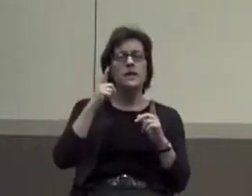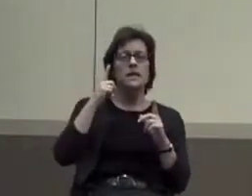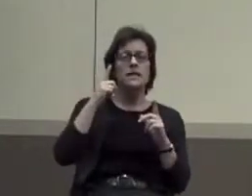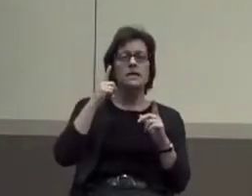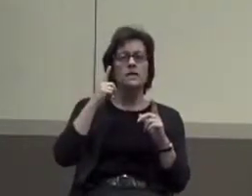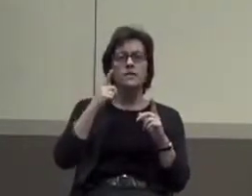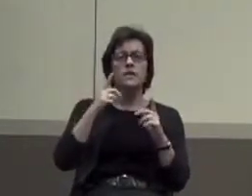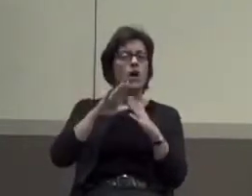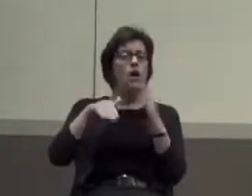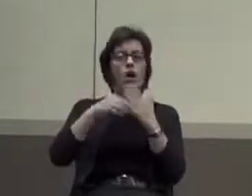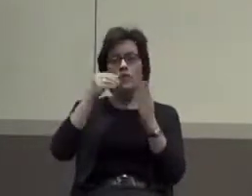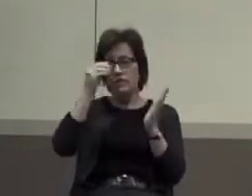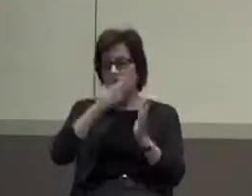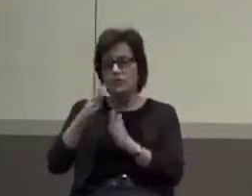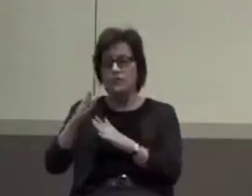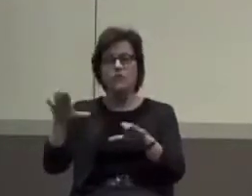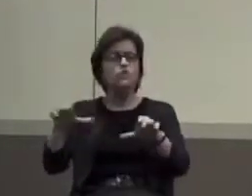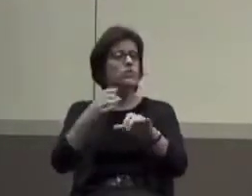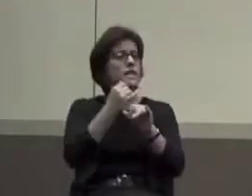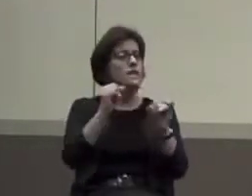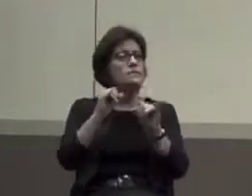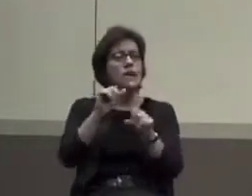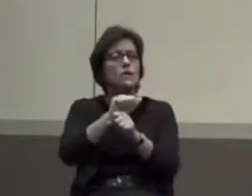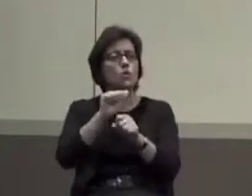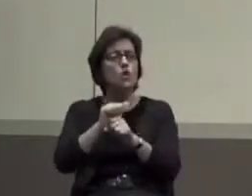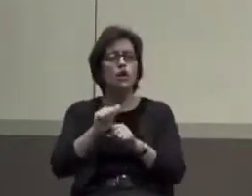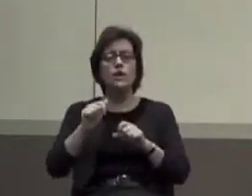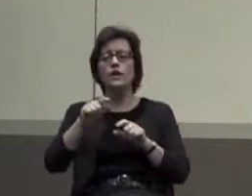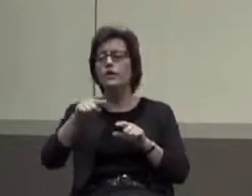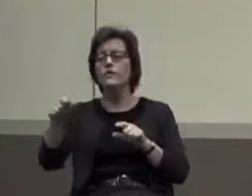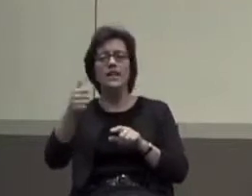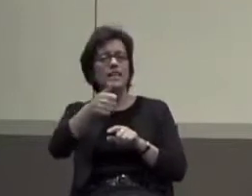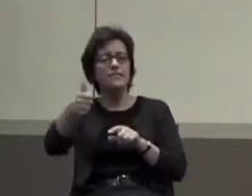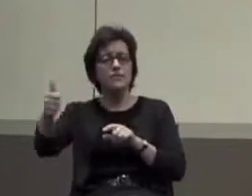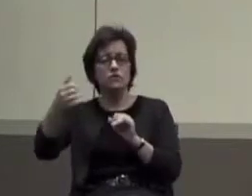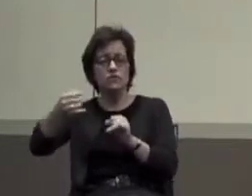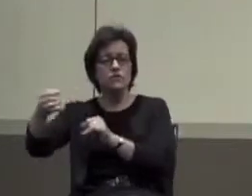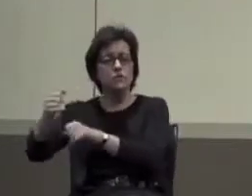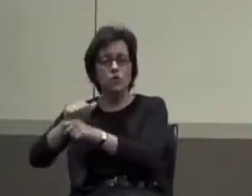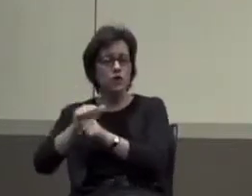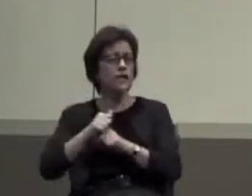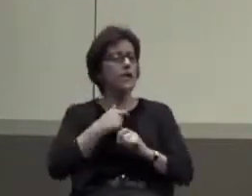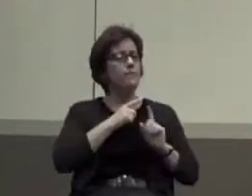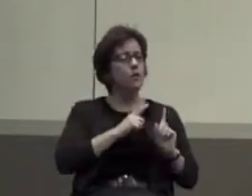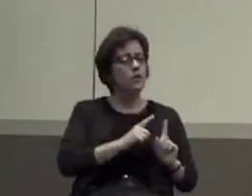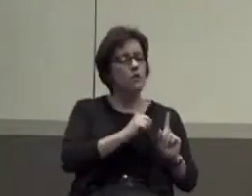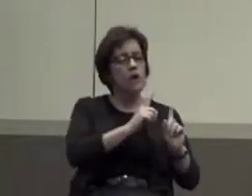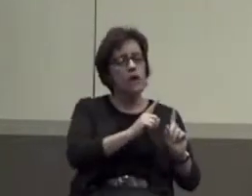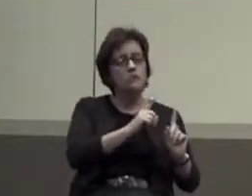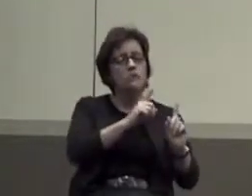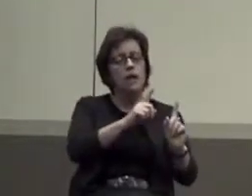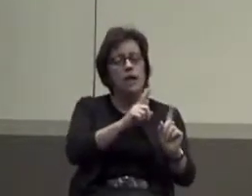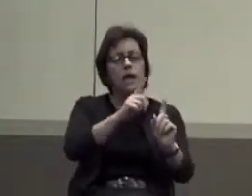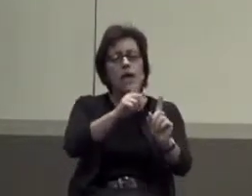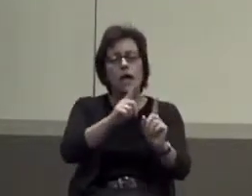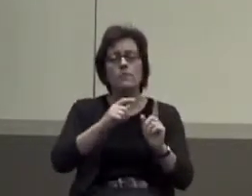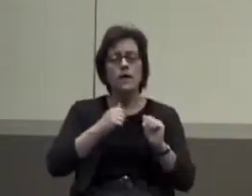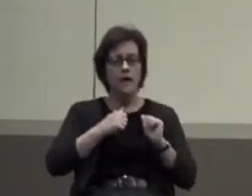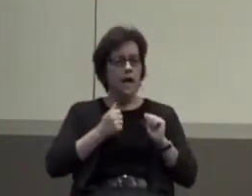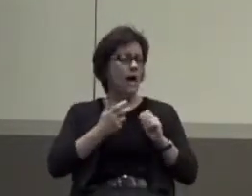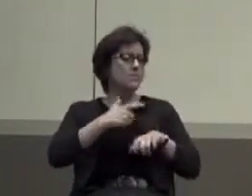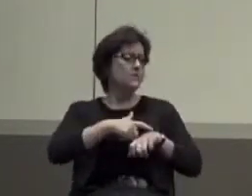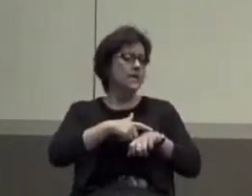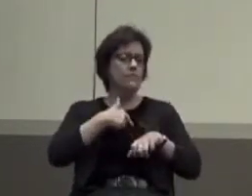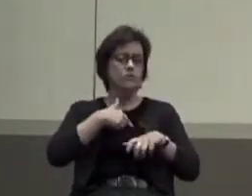students are on independent work and I'm going around and helping, how much time am I spending with each student? And the teachers say, oh, 1 or 2